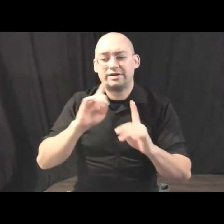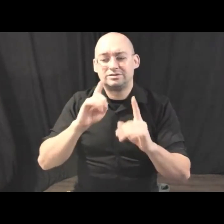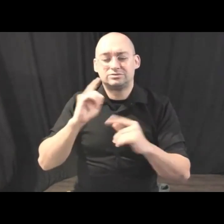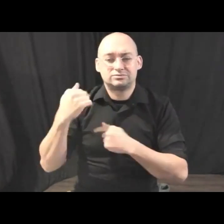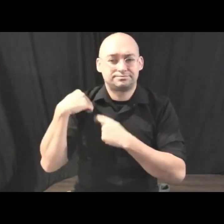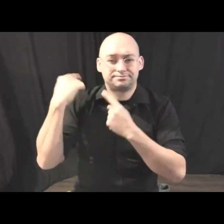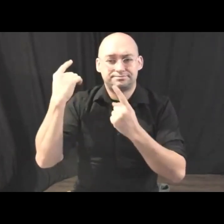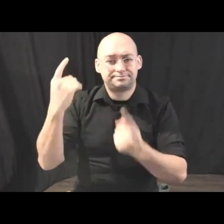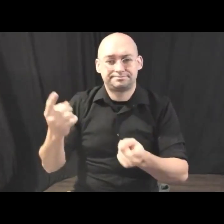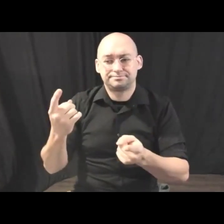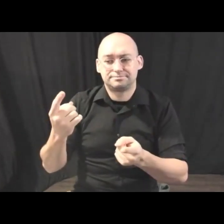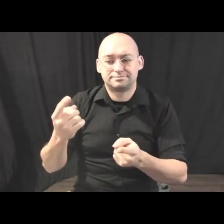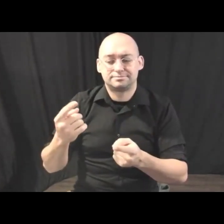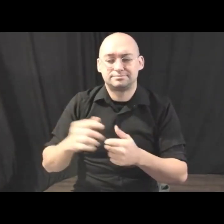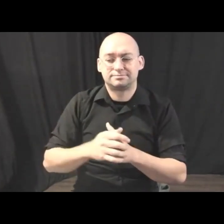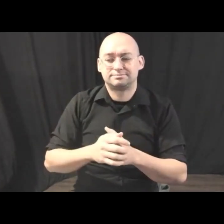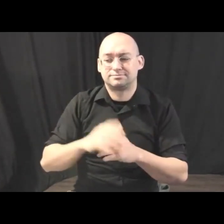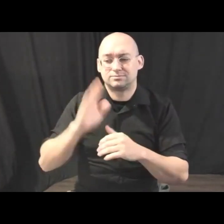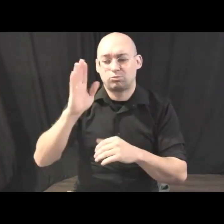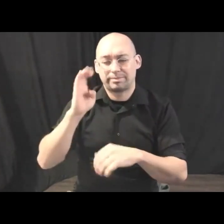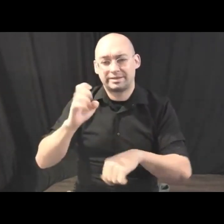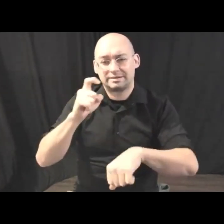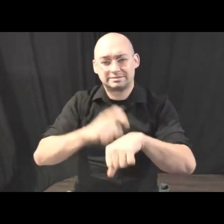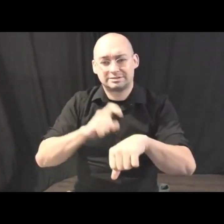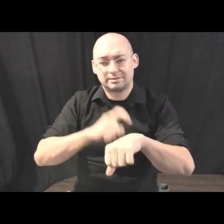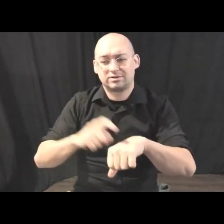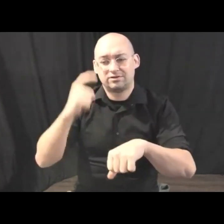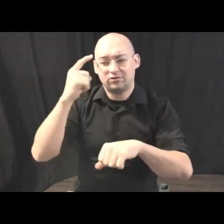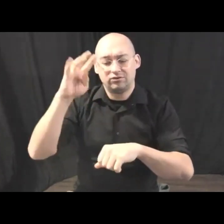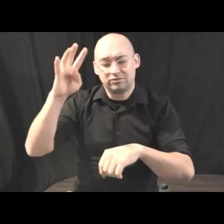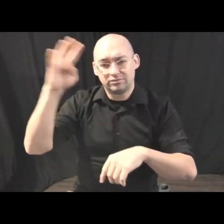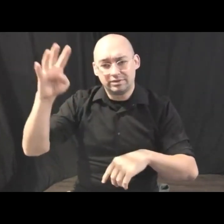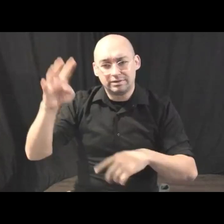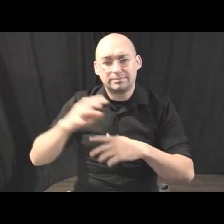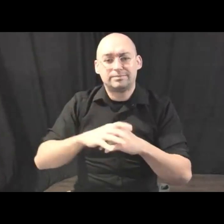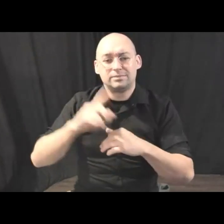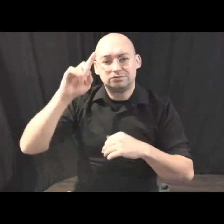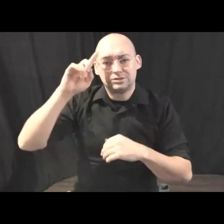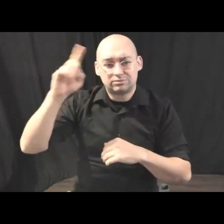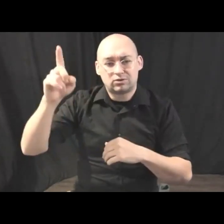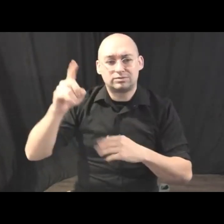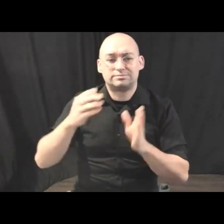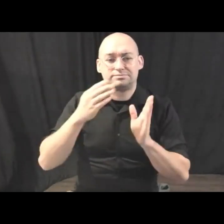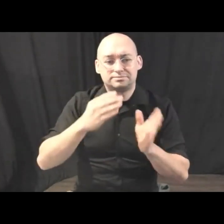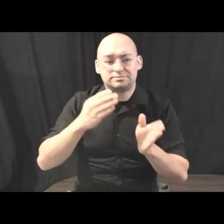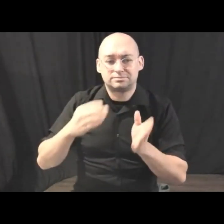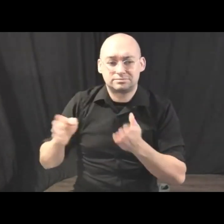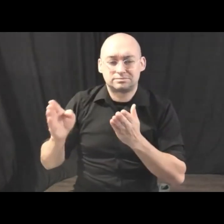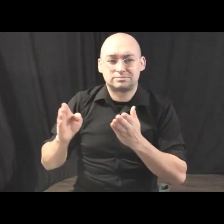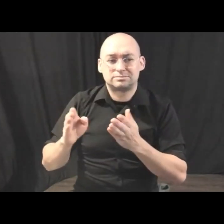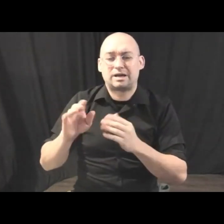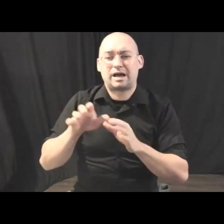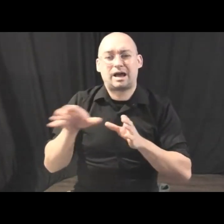day, Maggie Kuhn. So this is going to be a time for some creative, some smart, some strategic actions